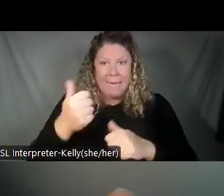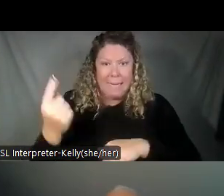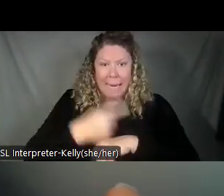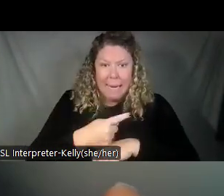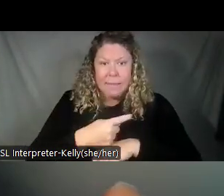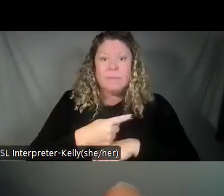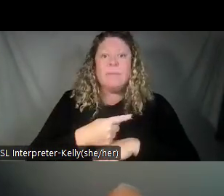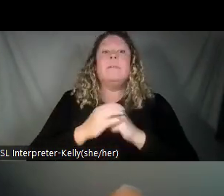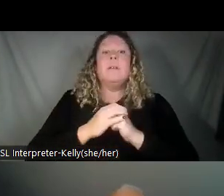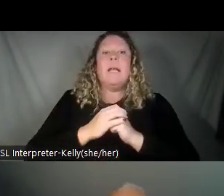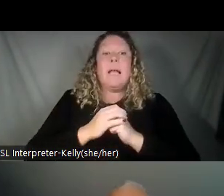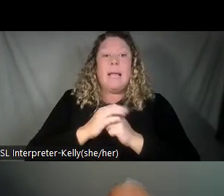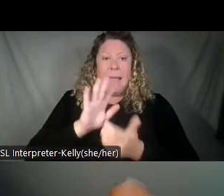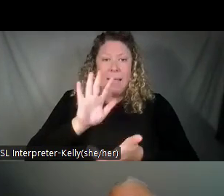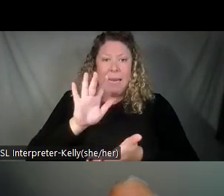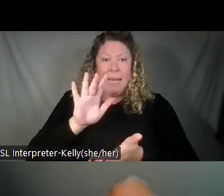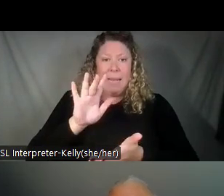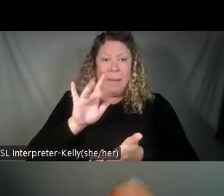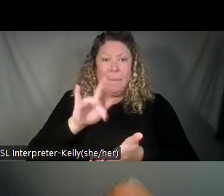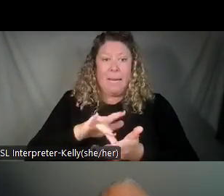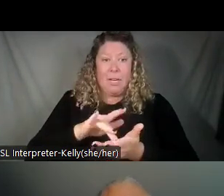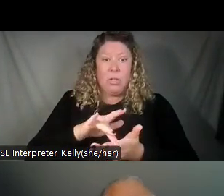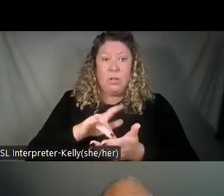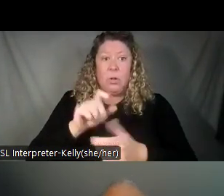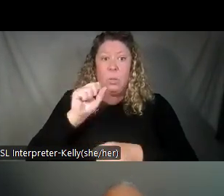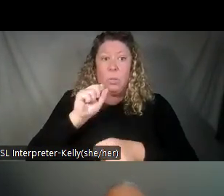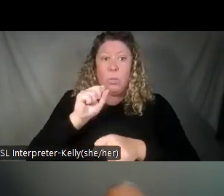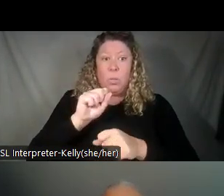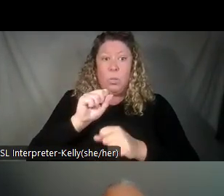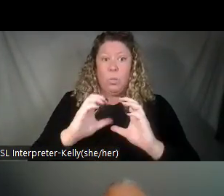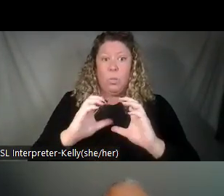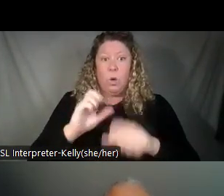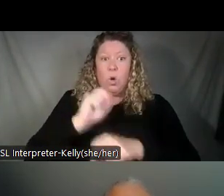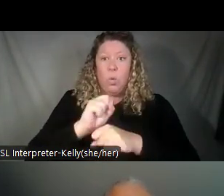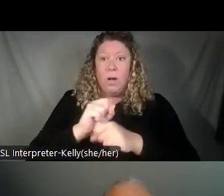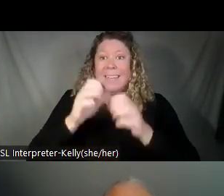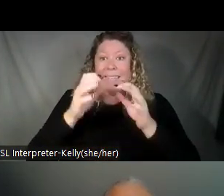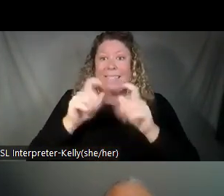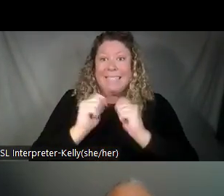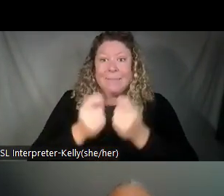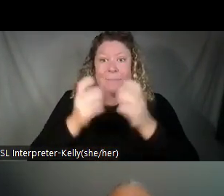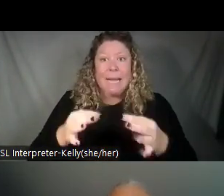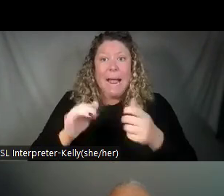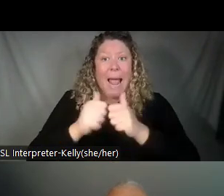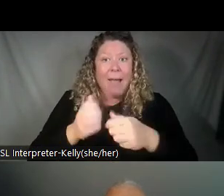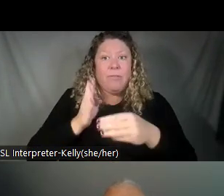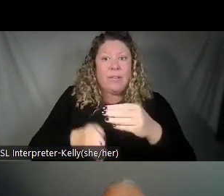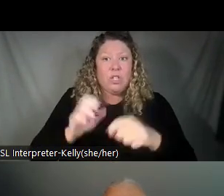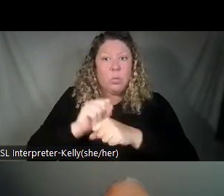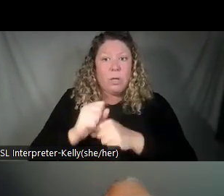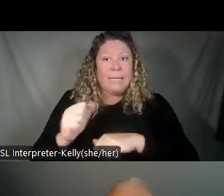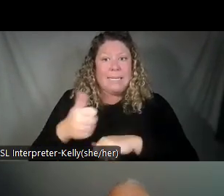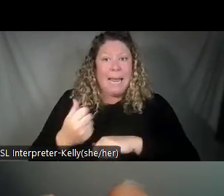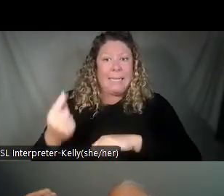And in the middle here, the team that does the work decides how it's going to get that work done in 10 days. And then they go through, and